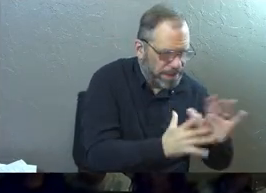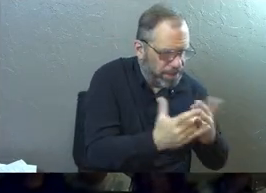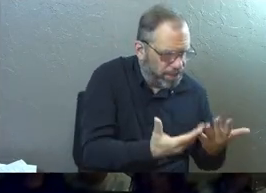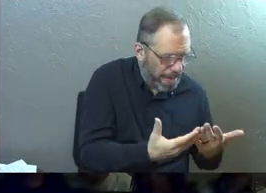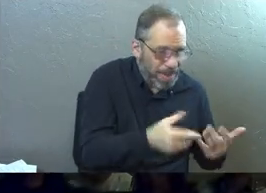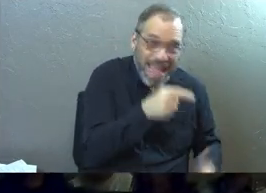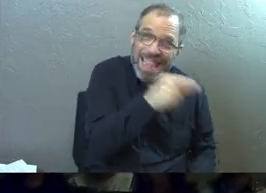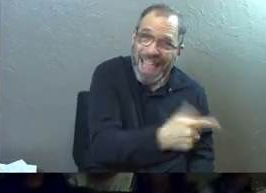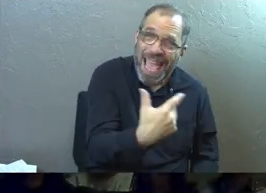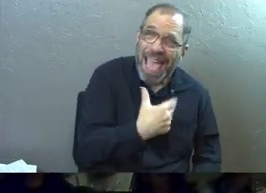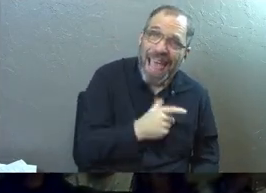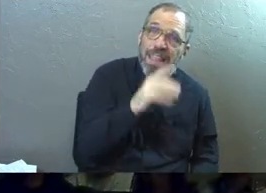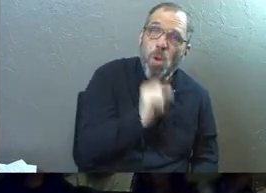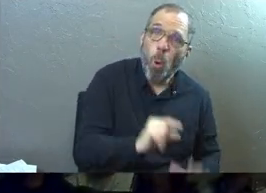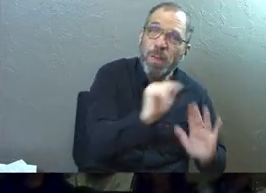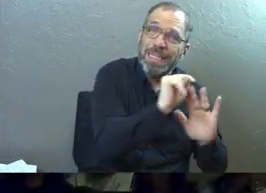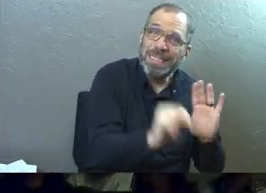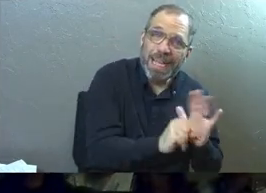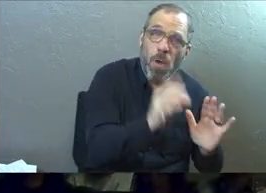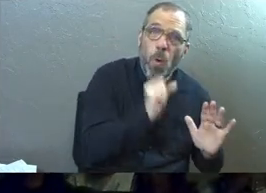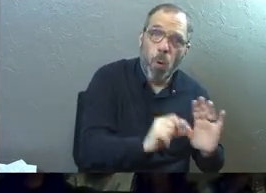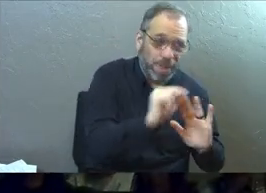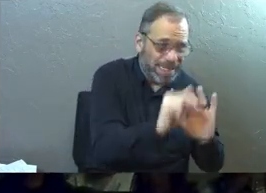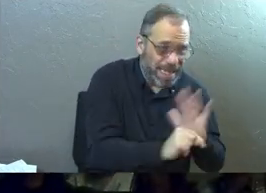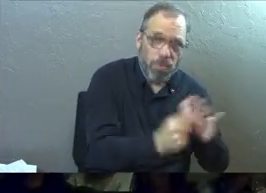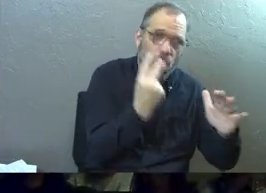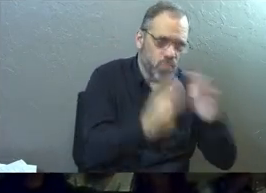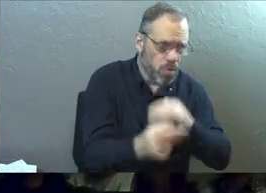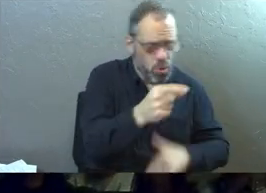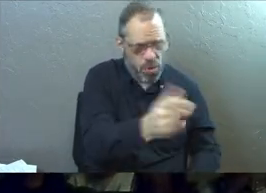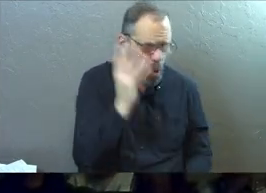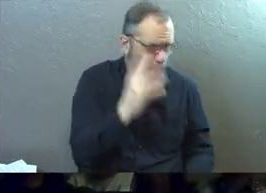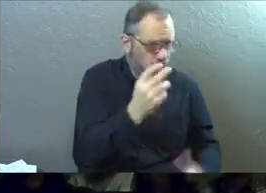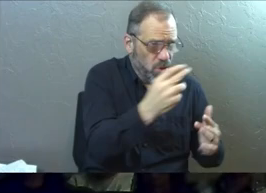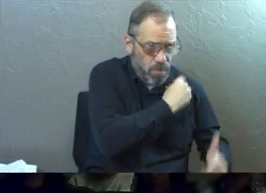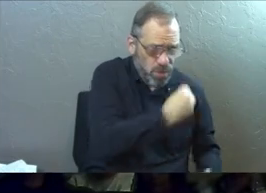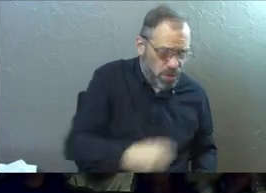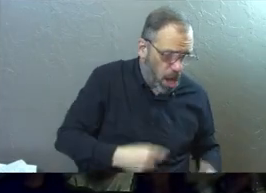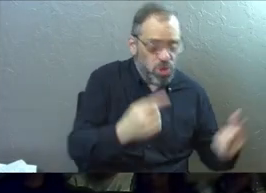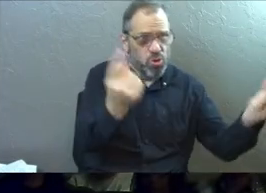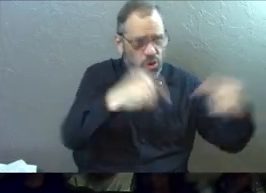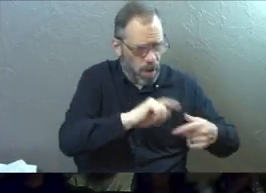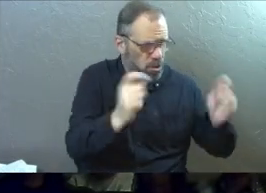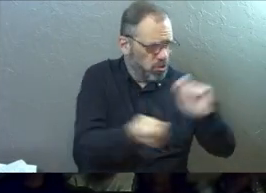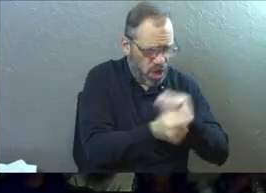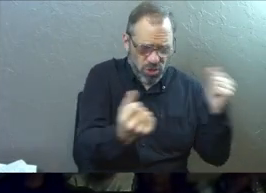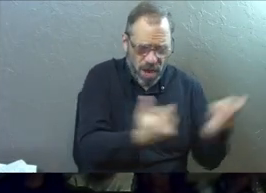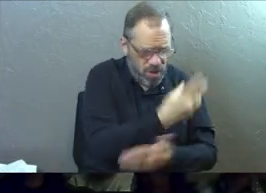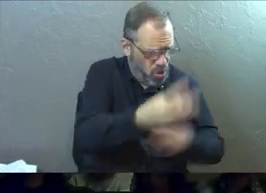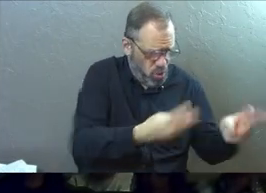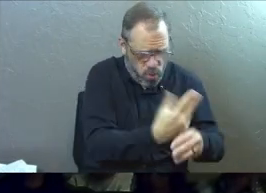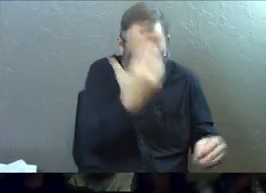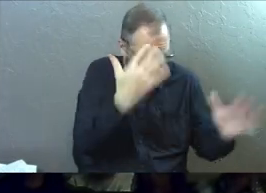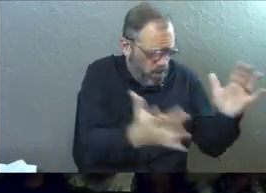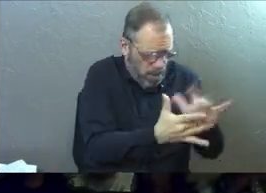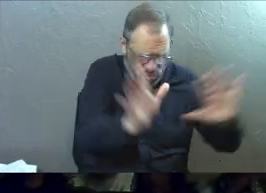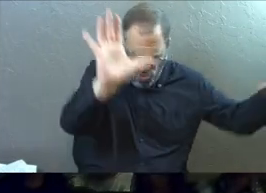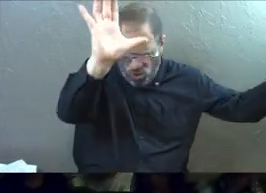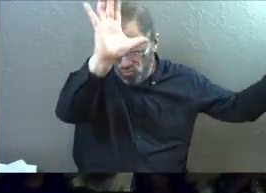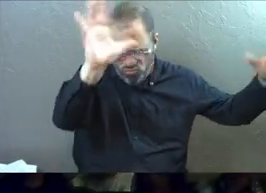of scripture. They had the Old Testament. They had all these prophets talking about, hey, there's going to be a Messiah and he's going to come and change everything and the whole world will know about